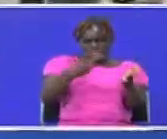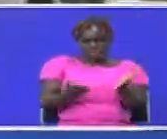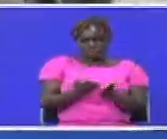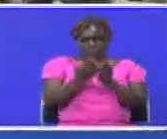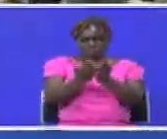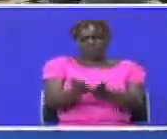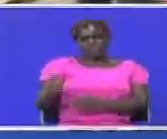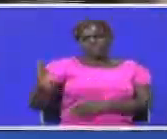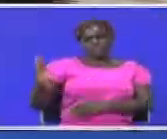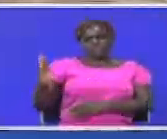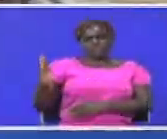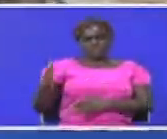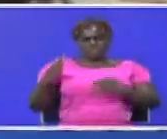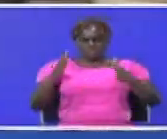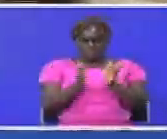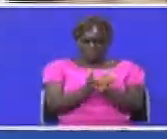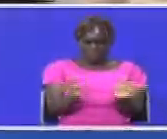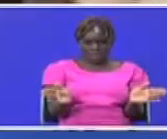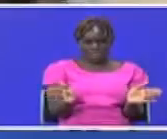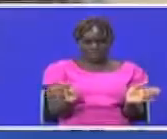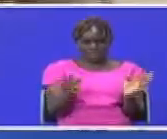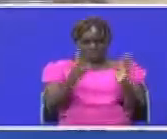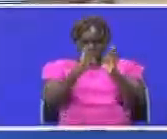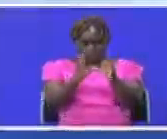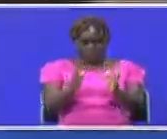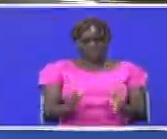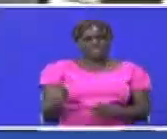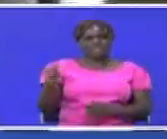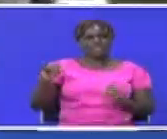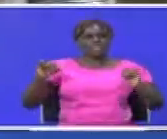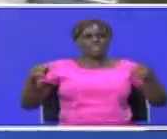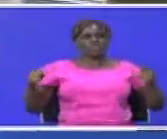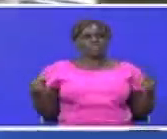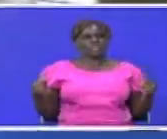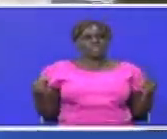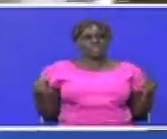security to the demonstrators. Chris Thairu, KTN News.